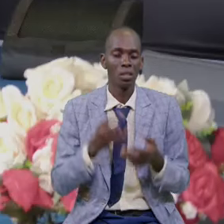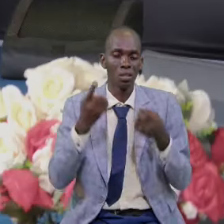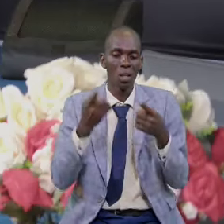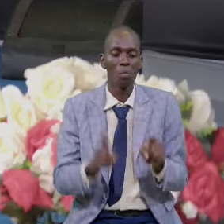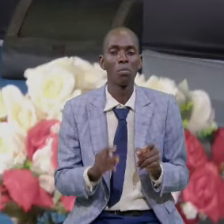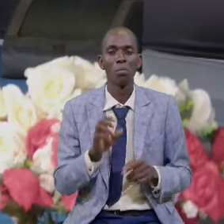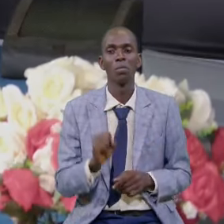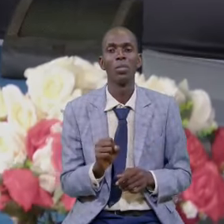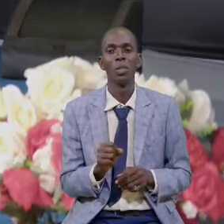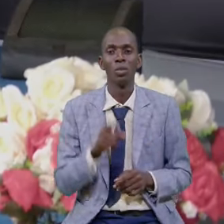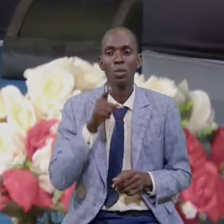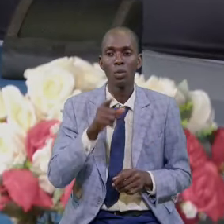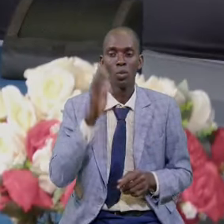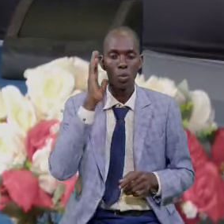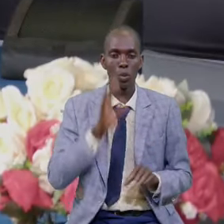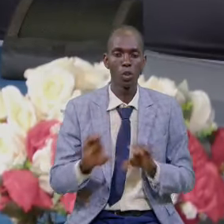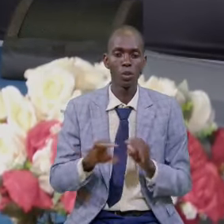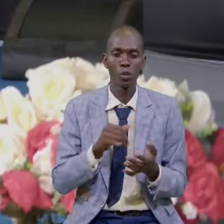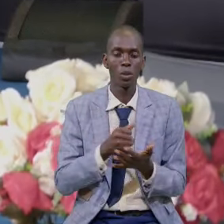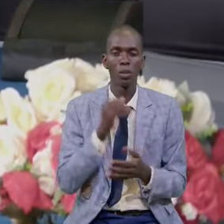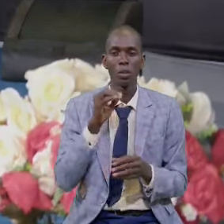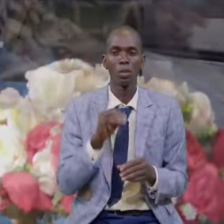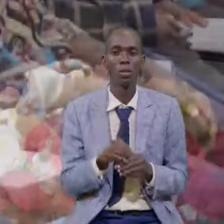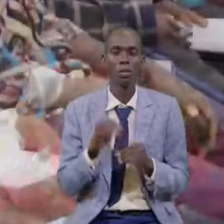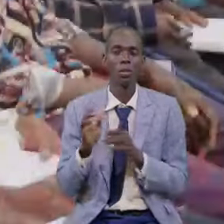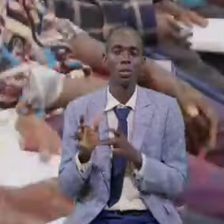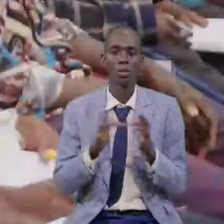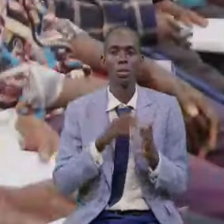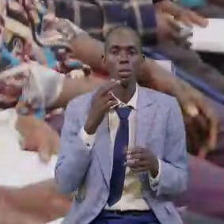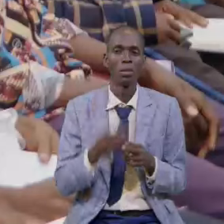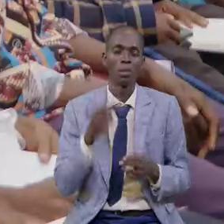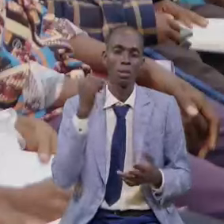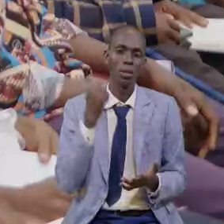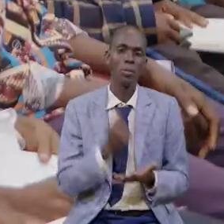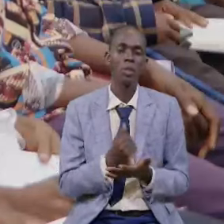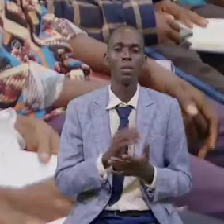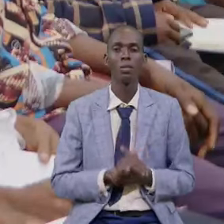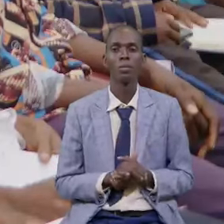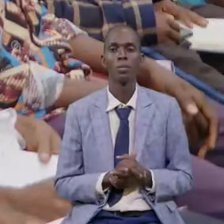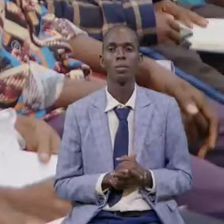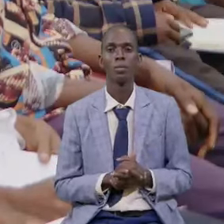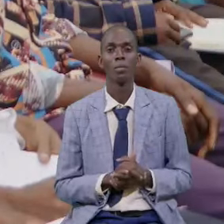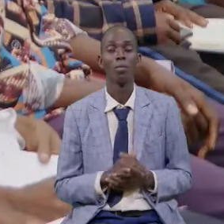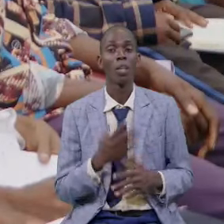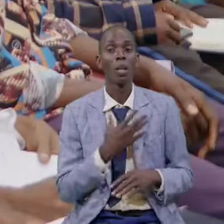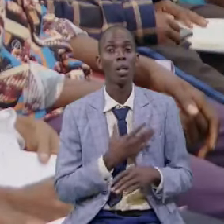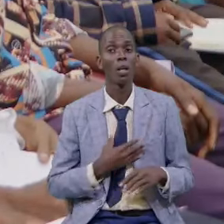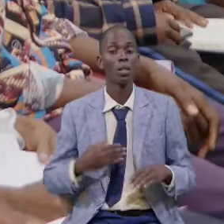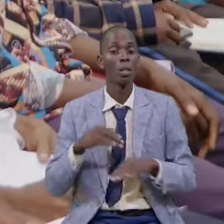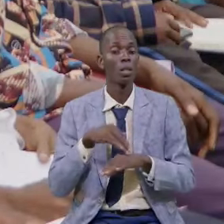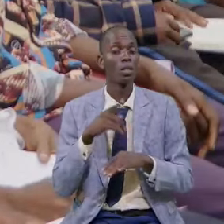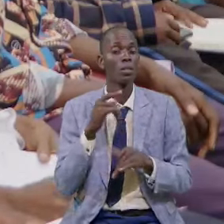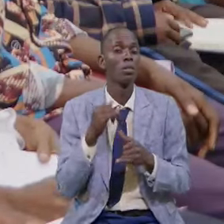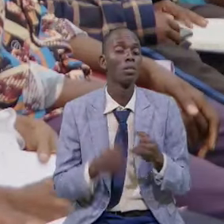will do it in Jesus' name. And eventually, he came. And